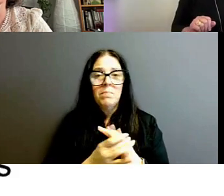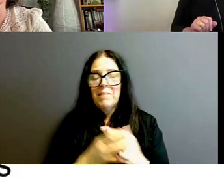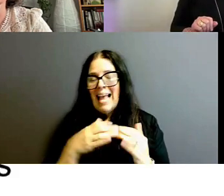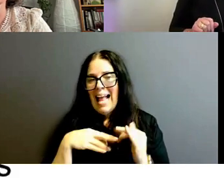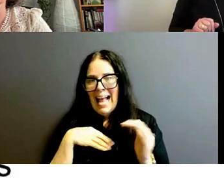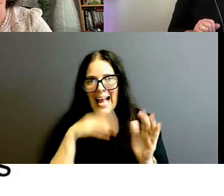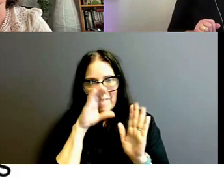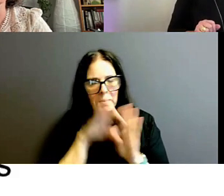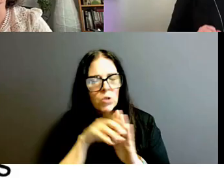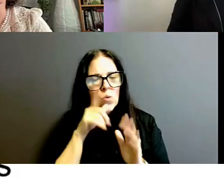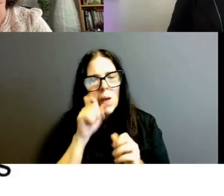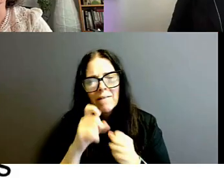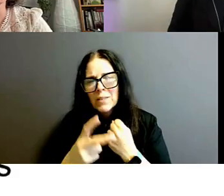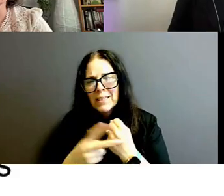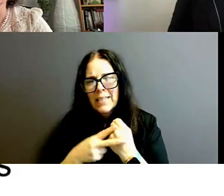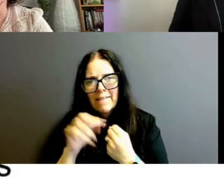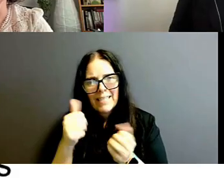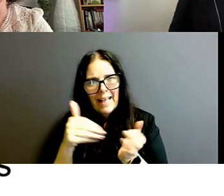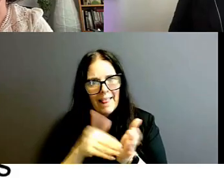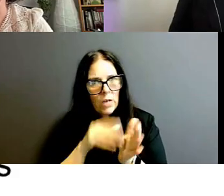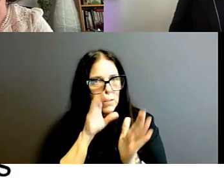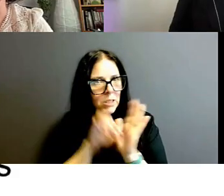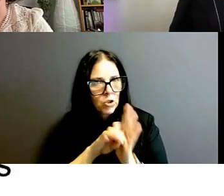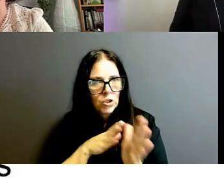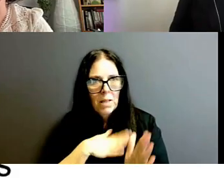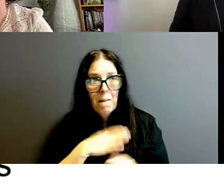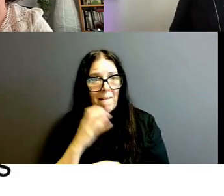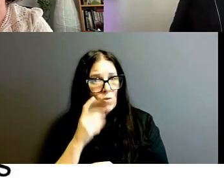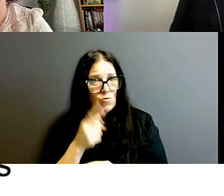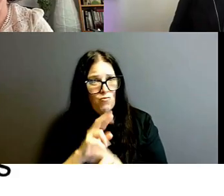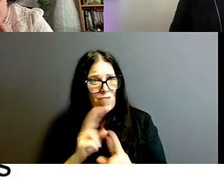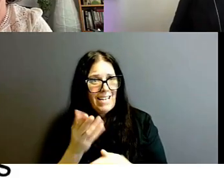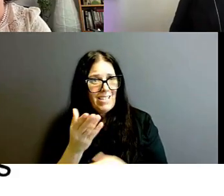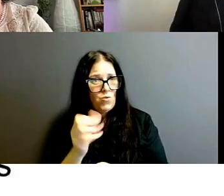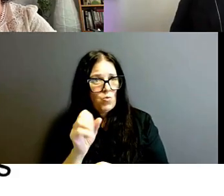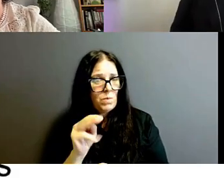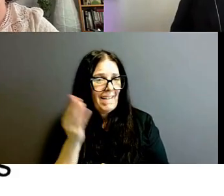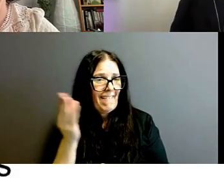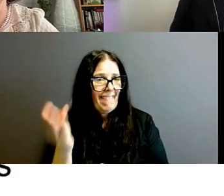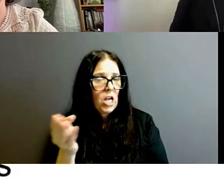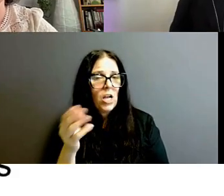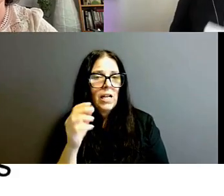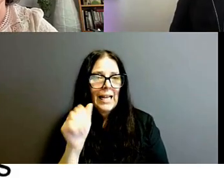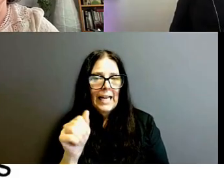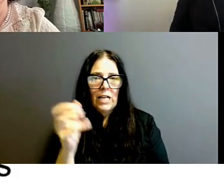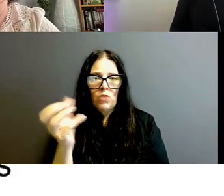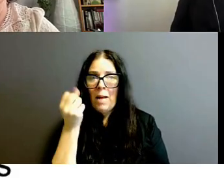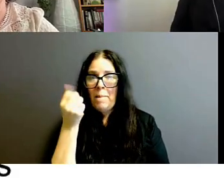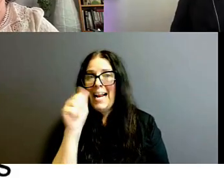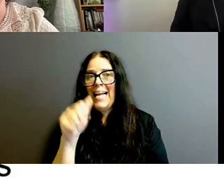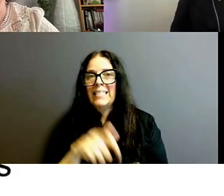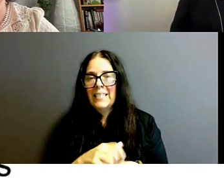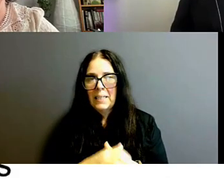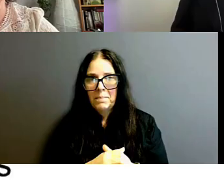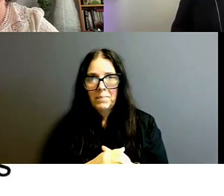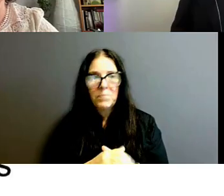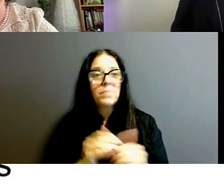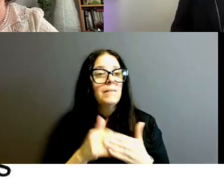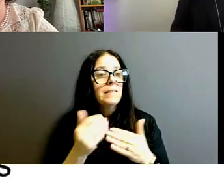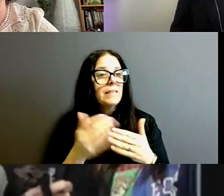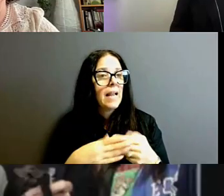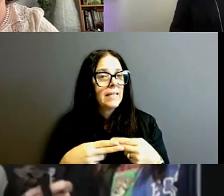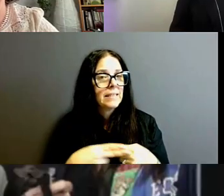to save 10,000 pictures on my phone because it's up on social media and I can grab it at any given time. So go to the next